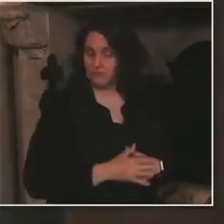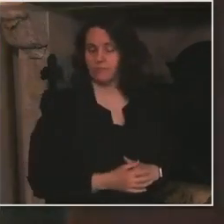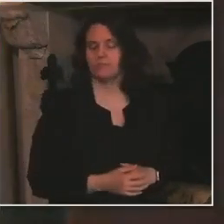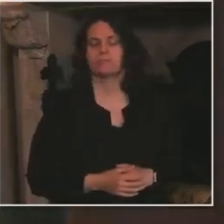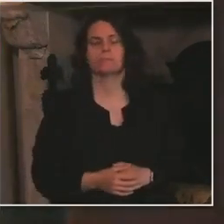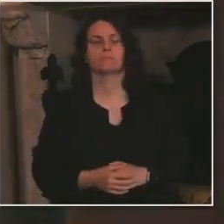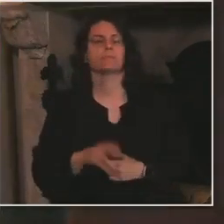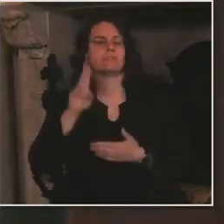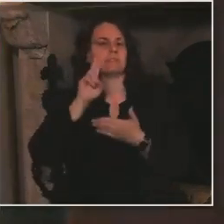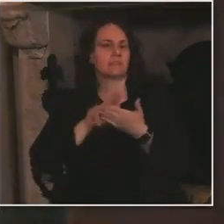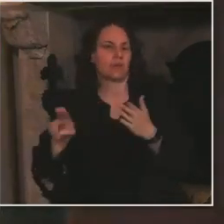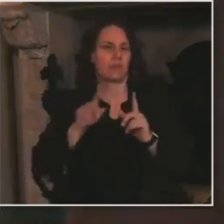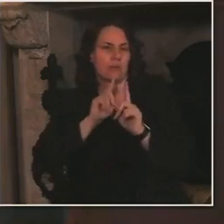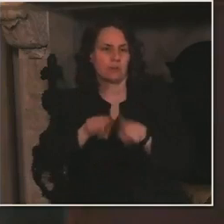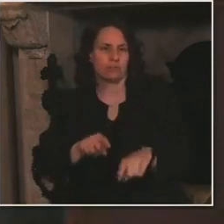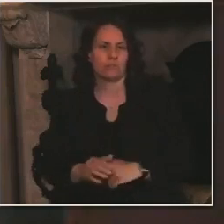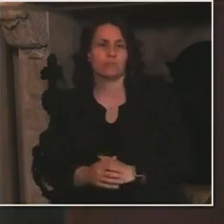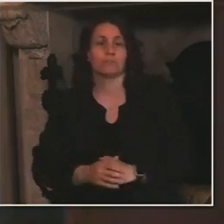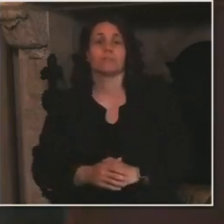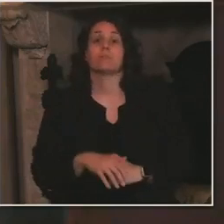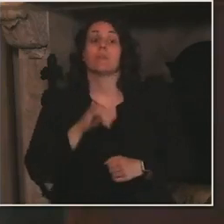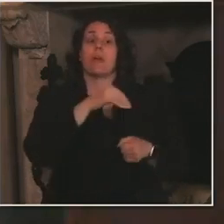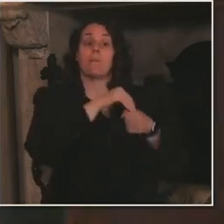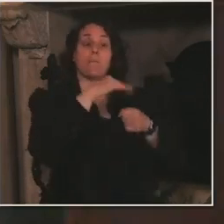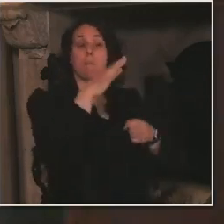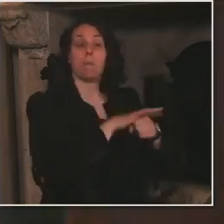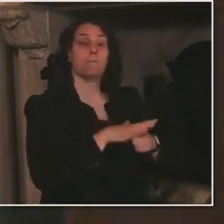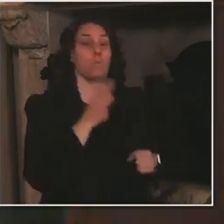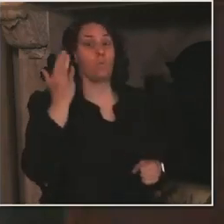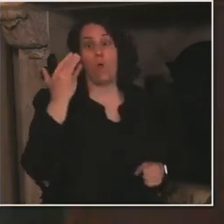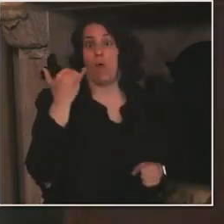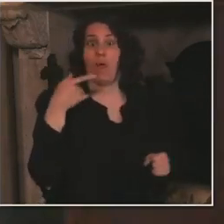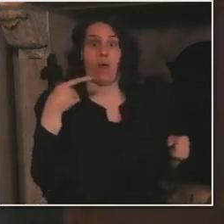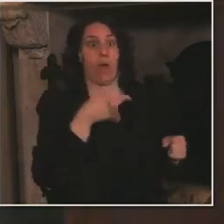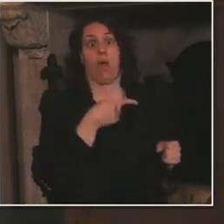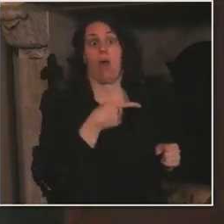cases that we're seeing in Brown County is as a result of